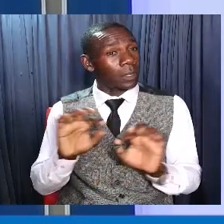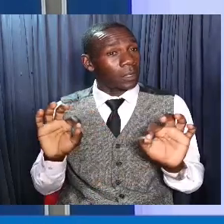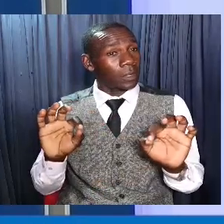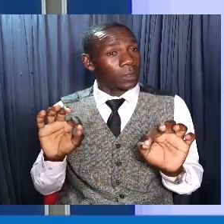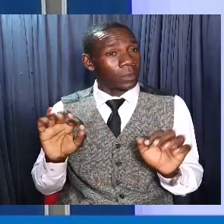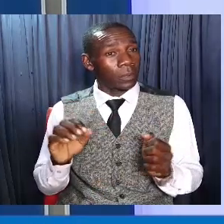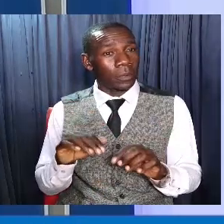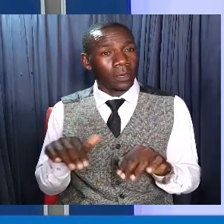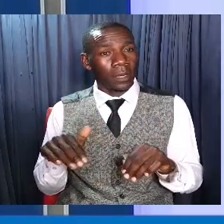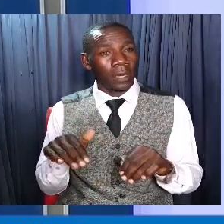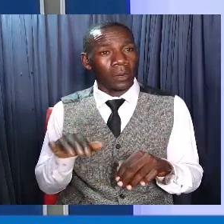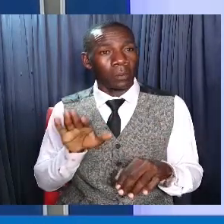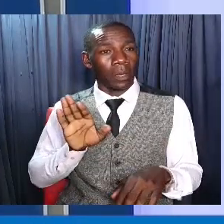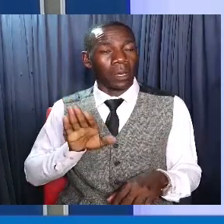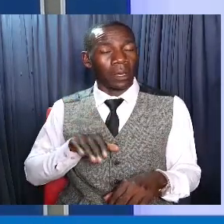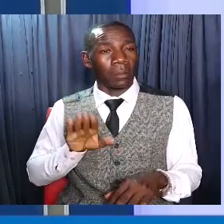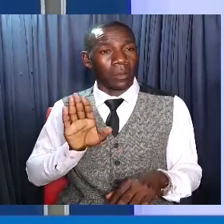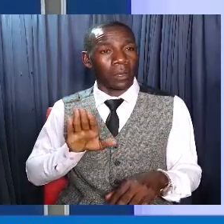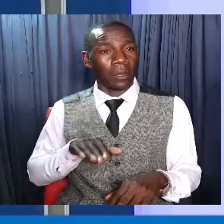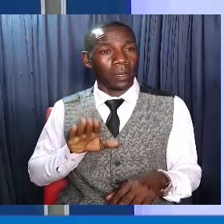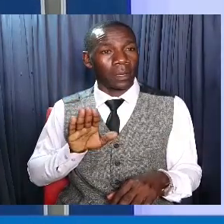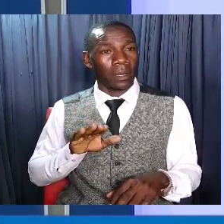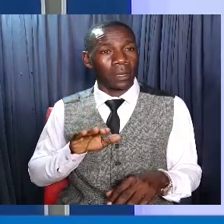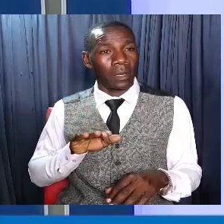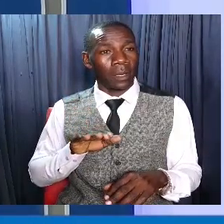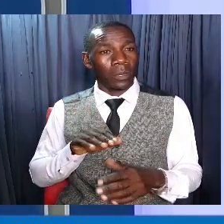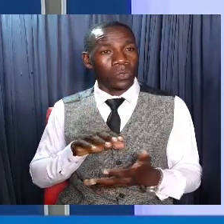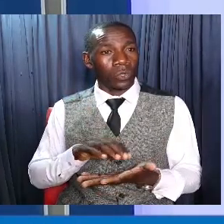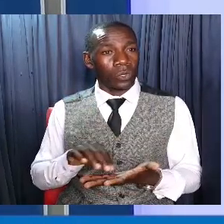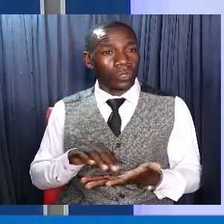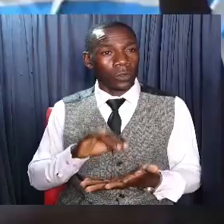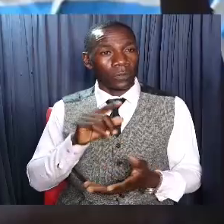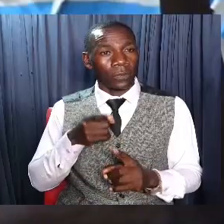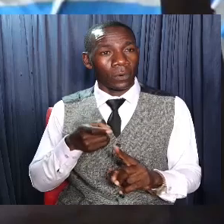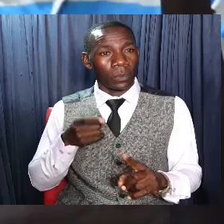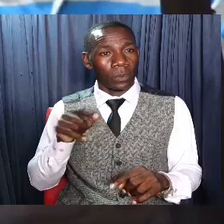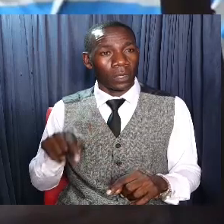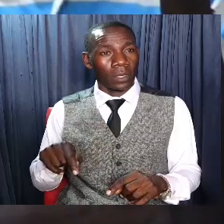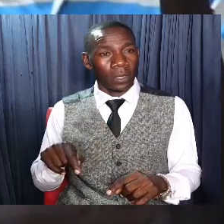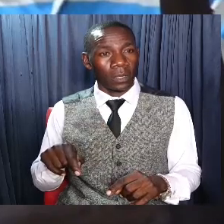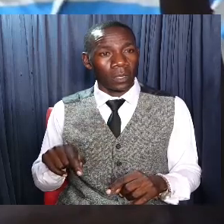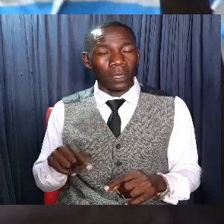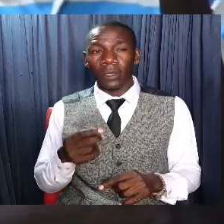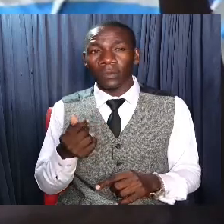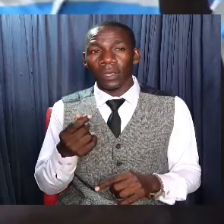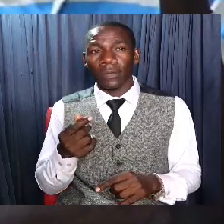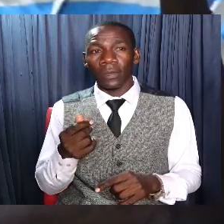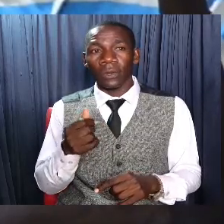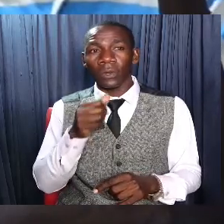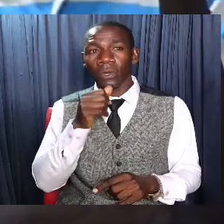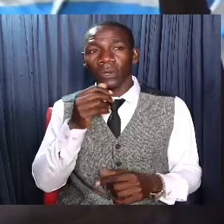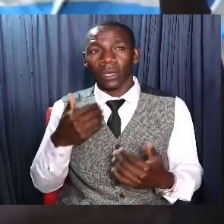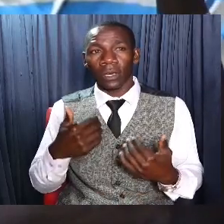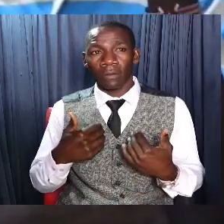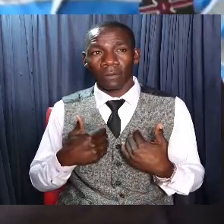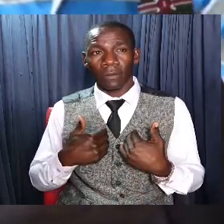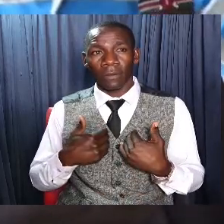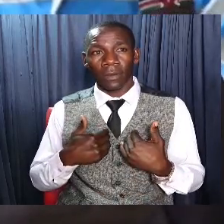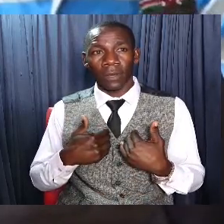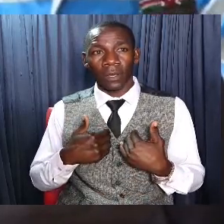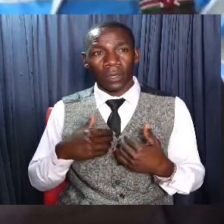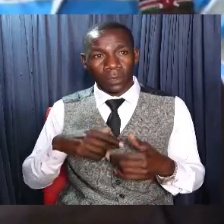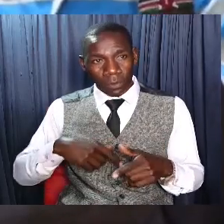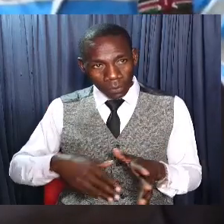more than that. Mama. Mama. Solution sasa. The solution from here. Madam pesa una. So long as you don't have enough money with you. Sasa nu